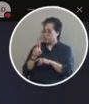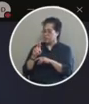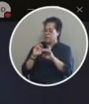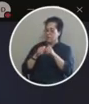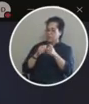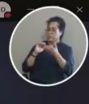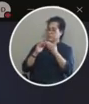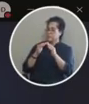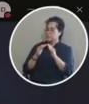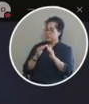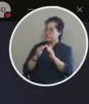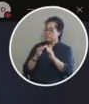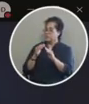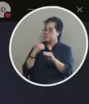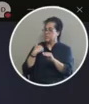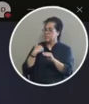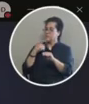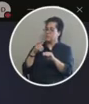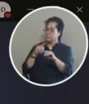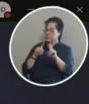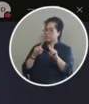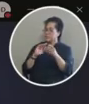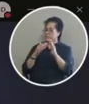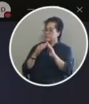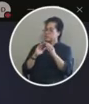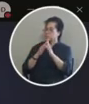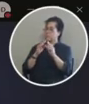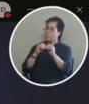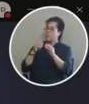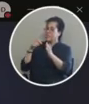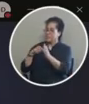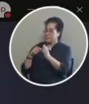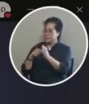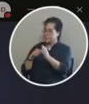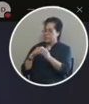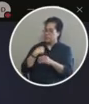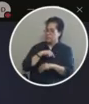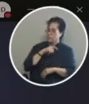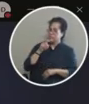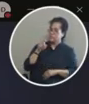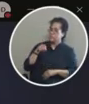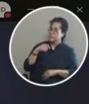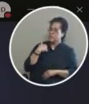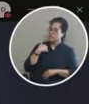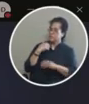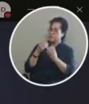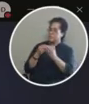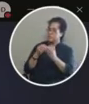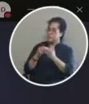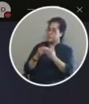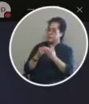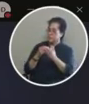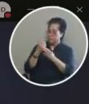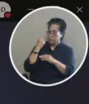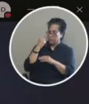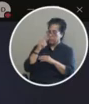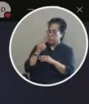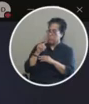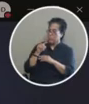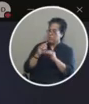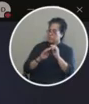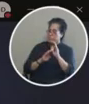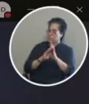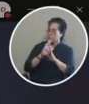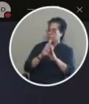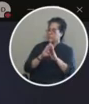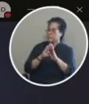city $4 billion in debt. We are supposed to be putting money towards